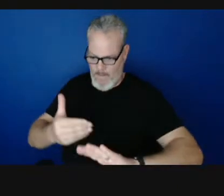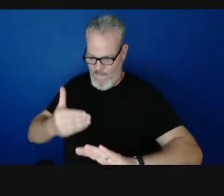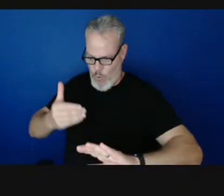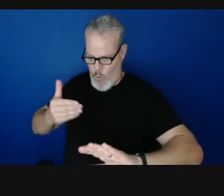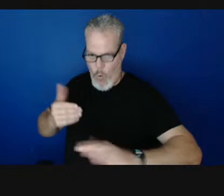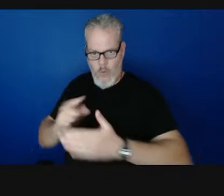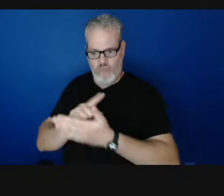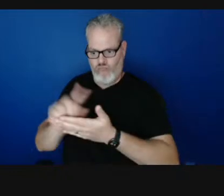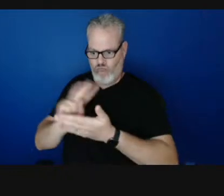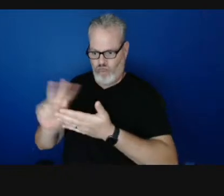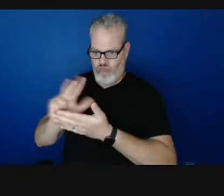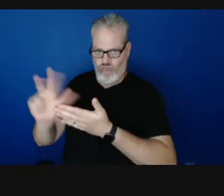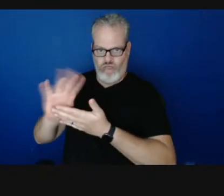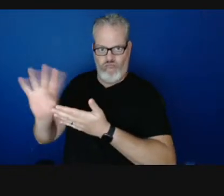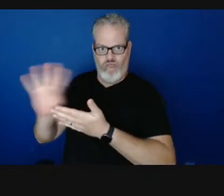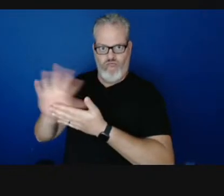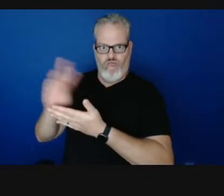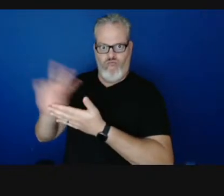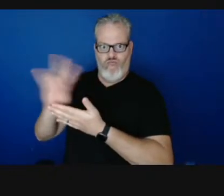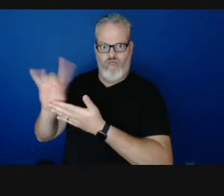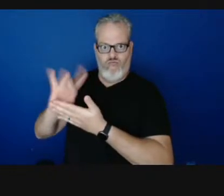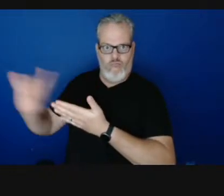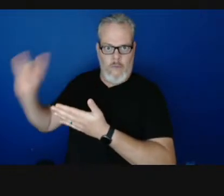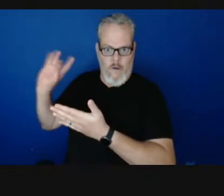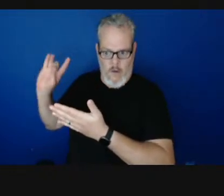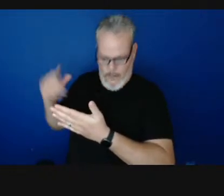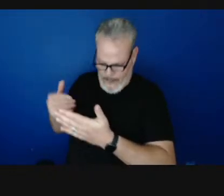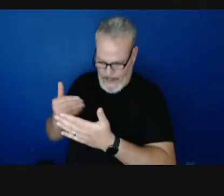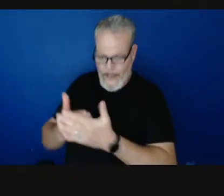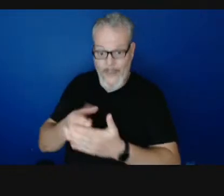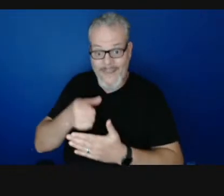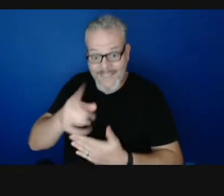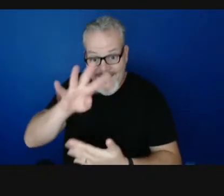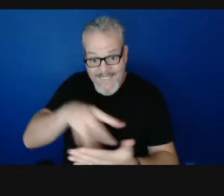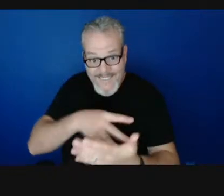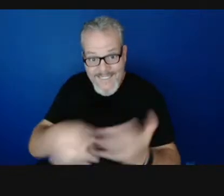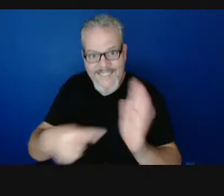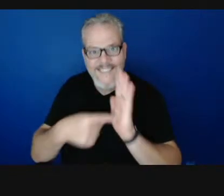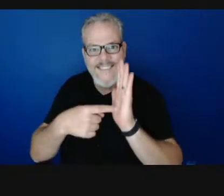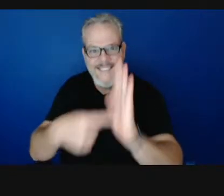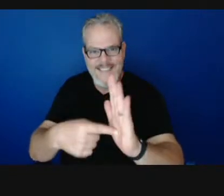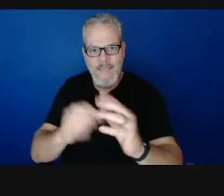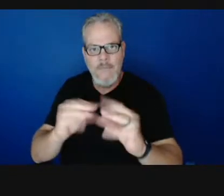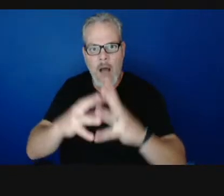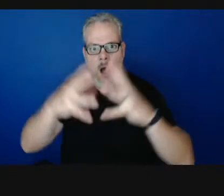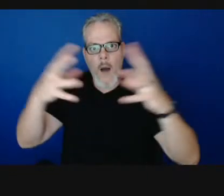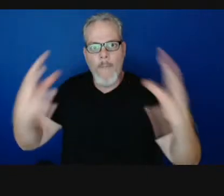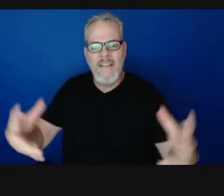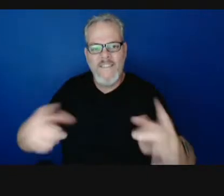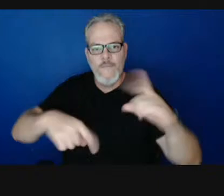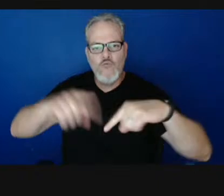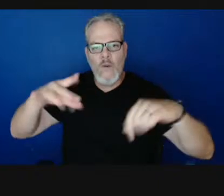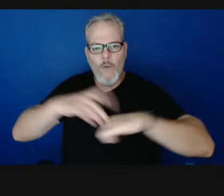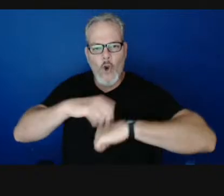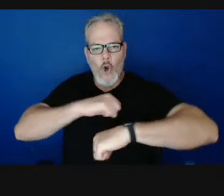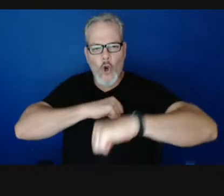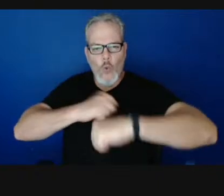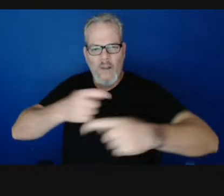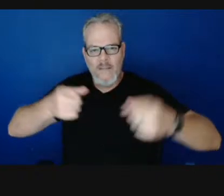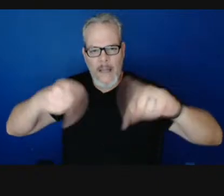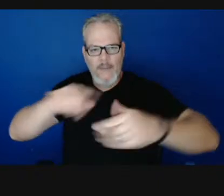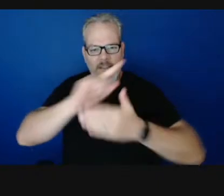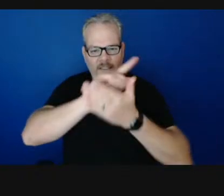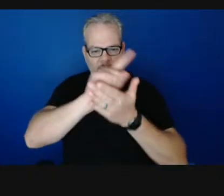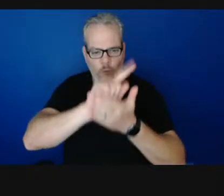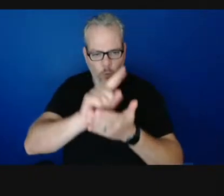look, so this plot is showing the number of earthquakes per week over the past couple of years. So time is on the x-axis